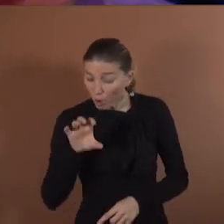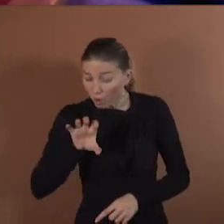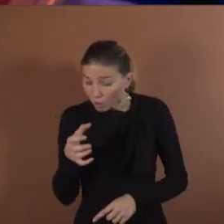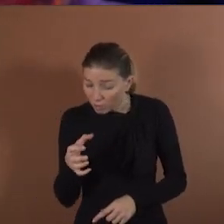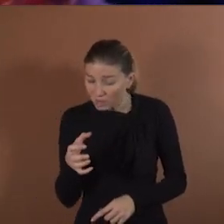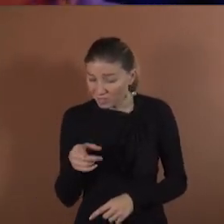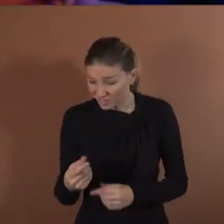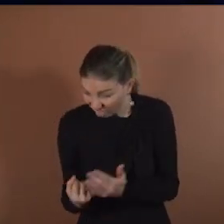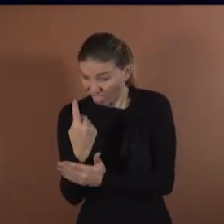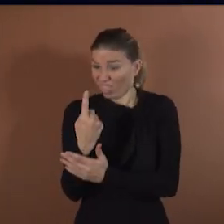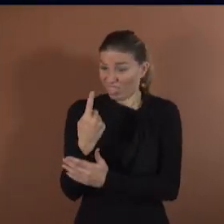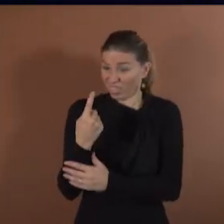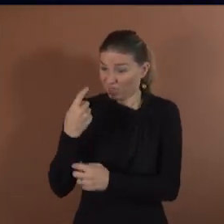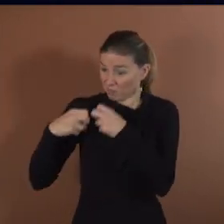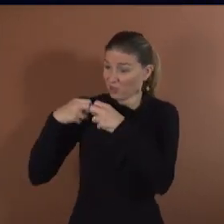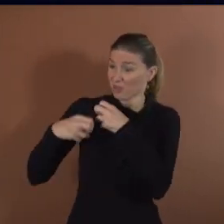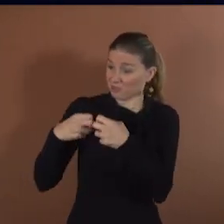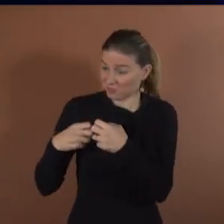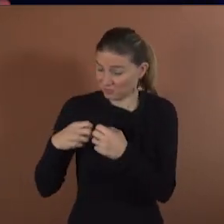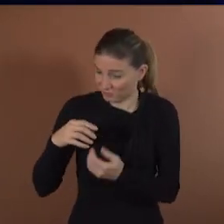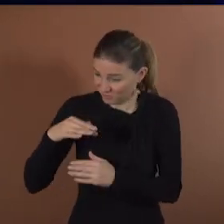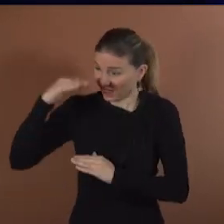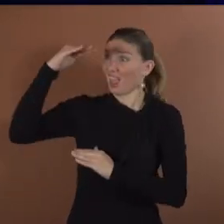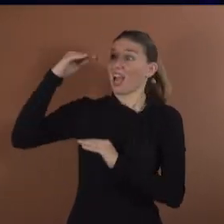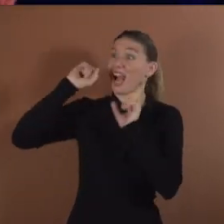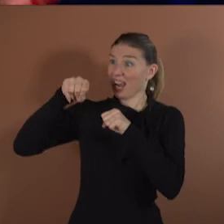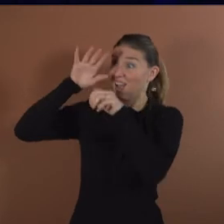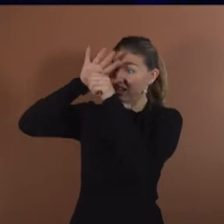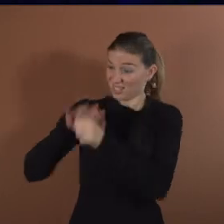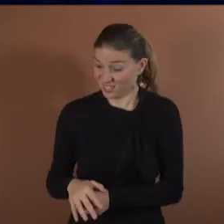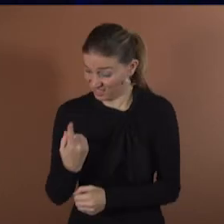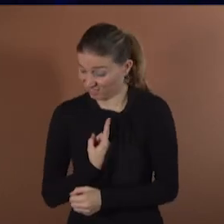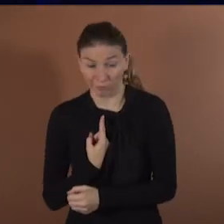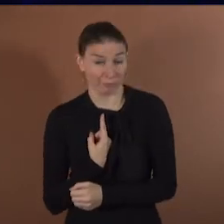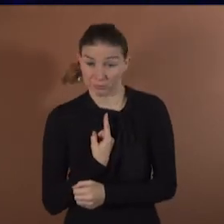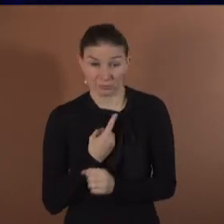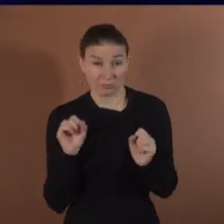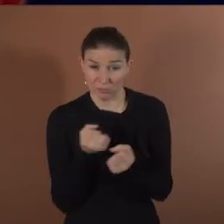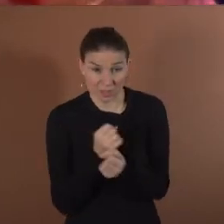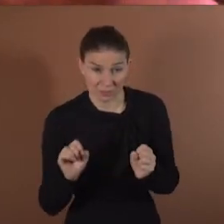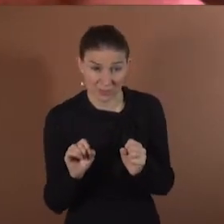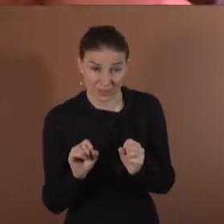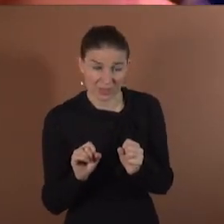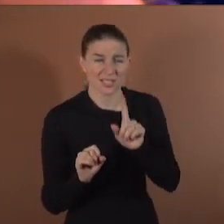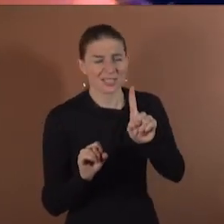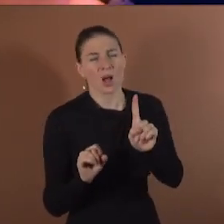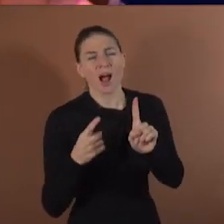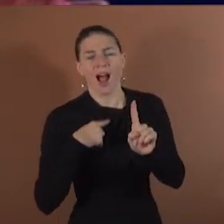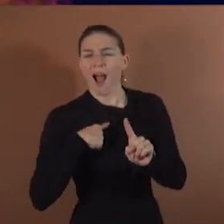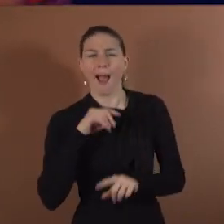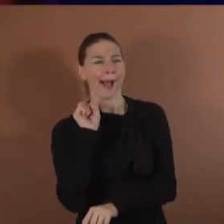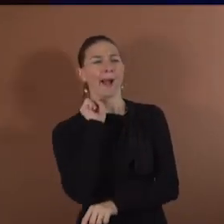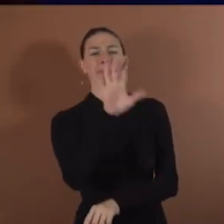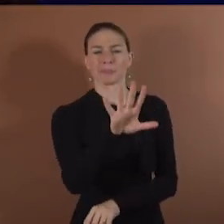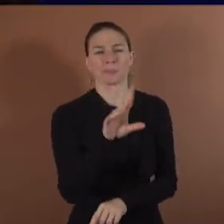was we've got to start competing a bit more, a bit less, I'm so sorry, and collaborating a bit more. Because nation states were created